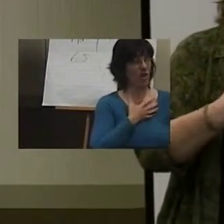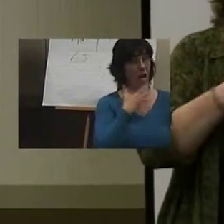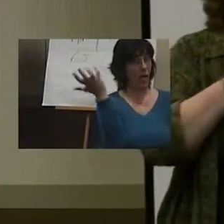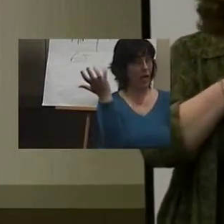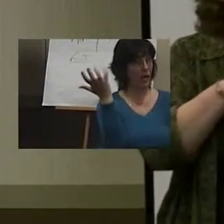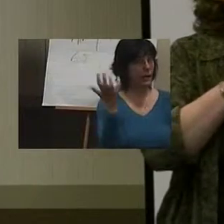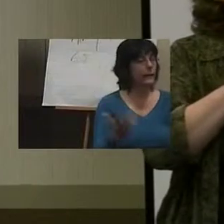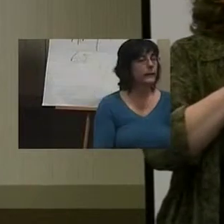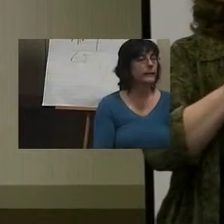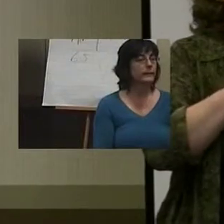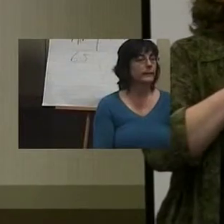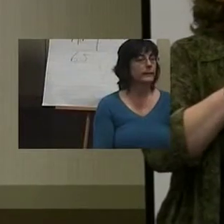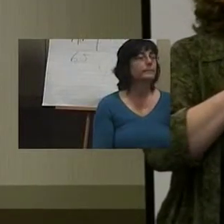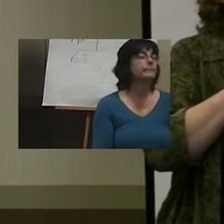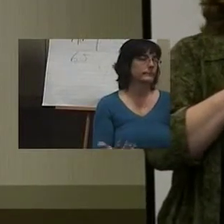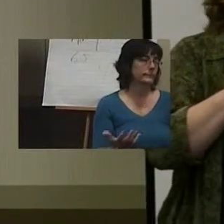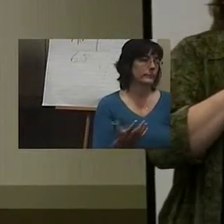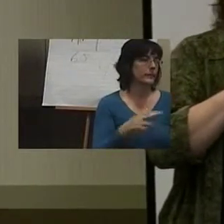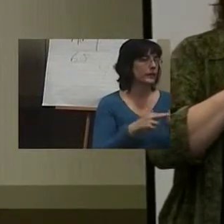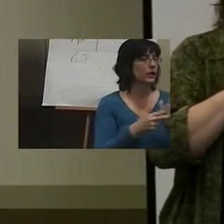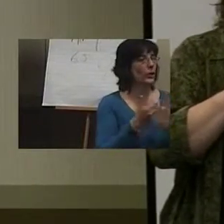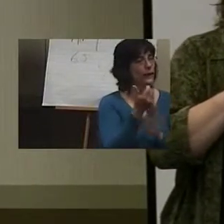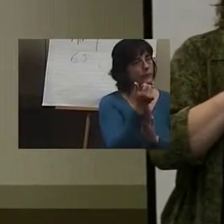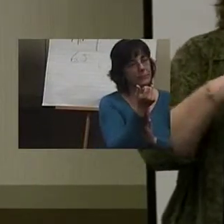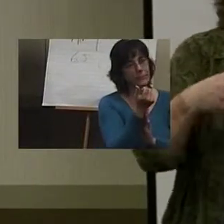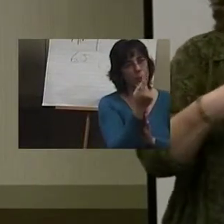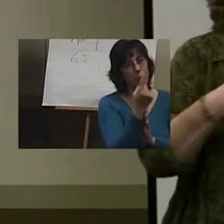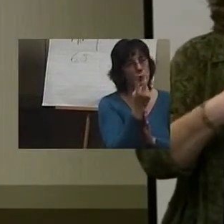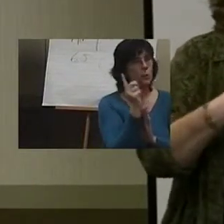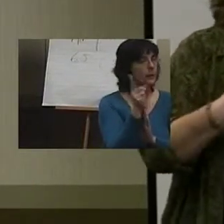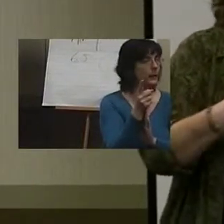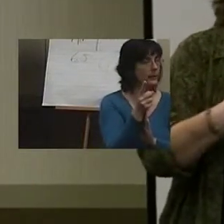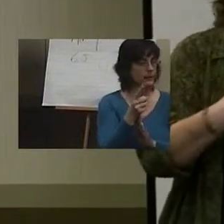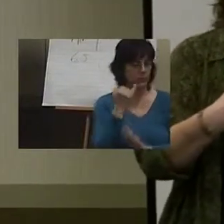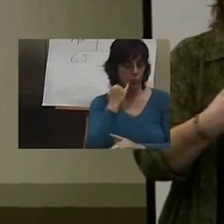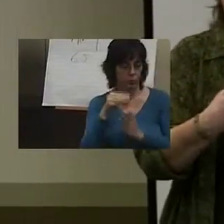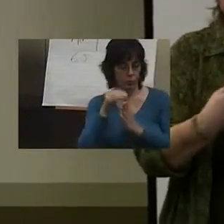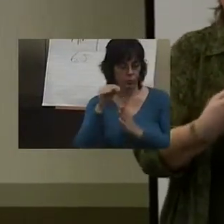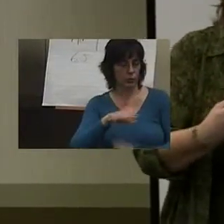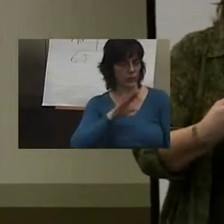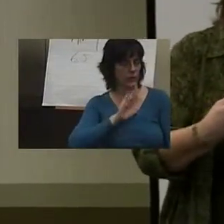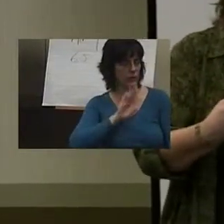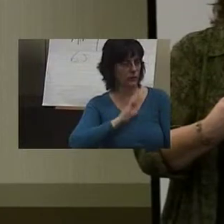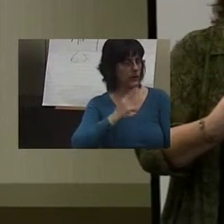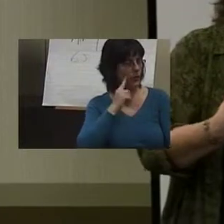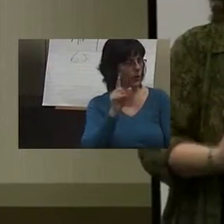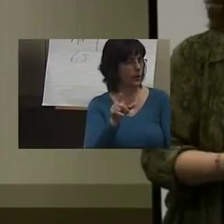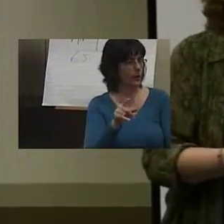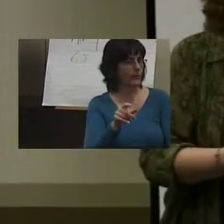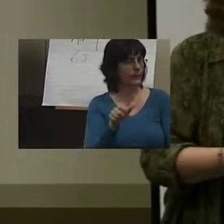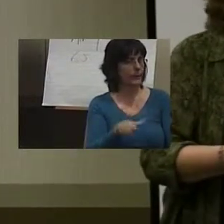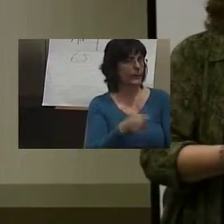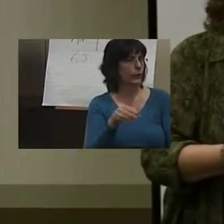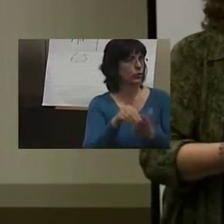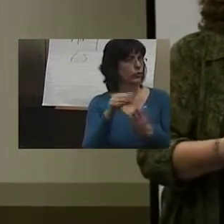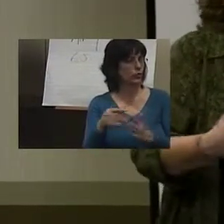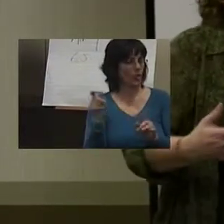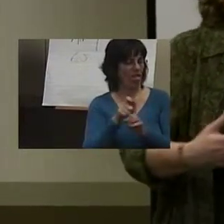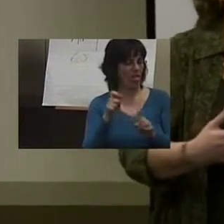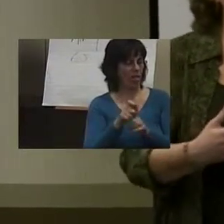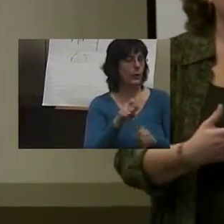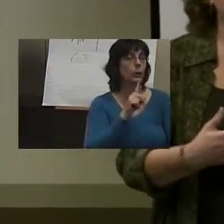screaming, you've got a couple minutes in there. Maybe the student got frustrated, thought somebody was harassing them,